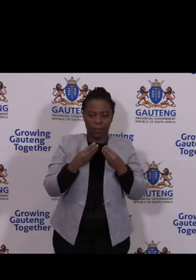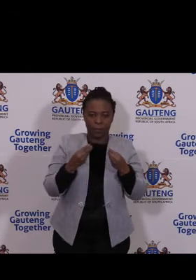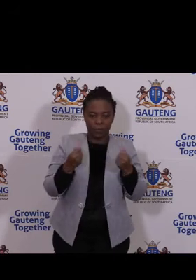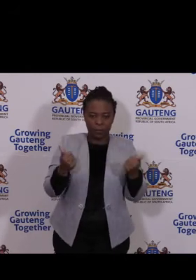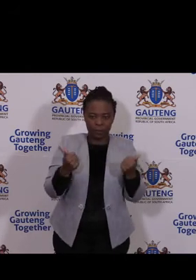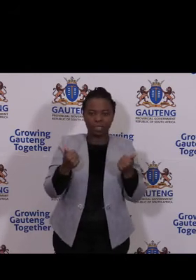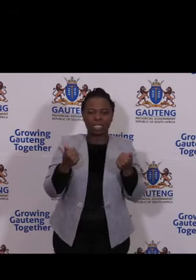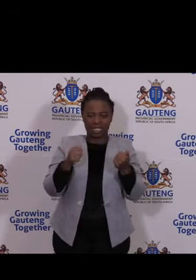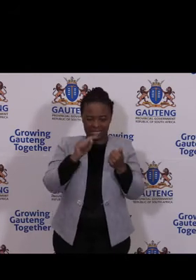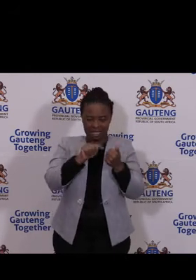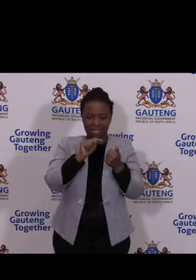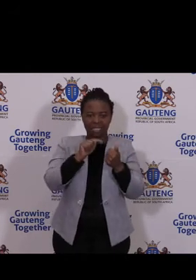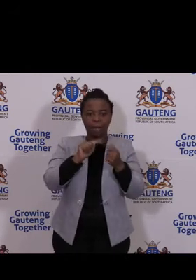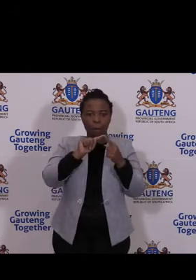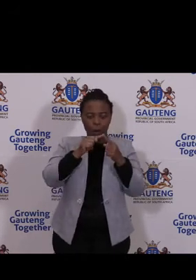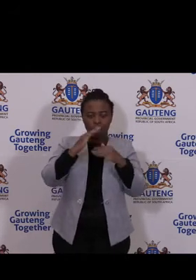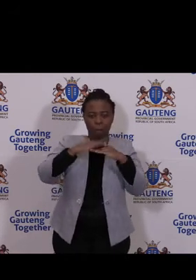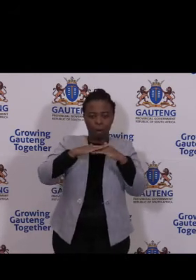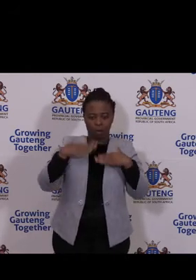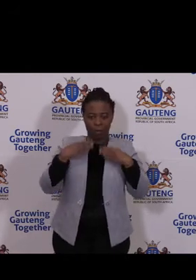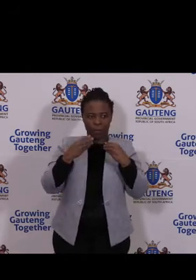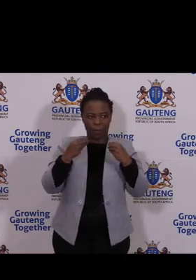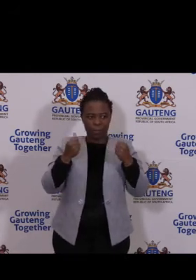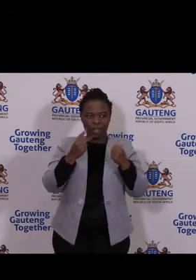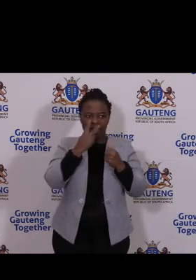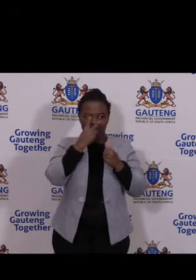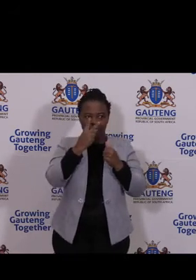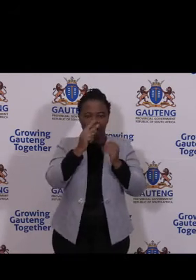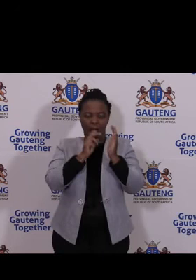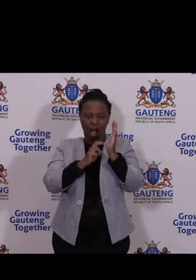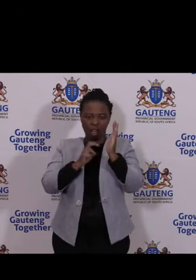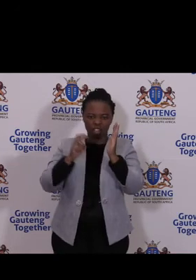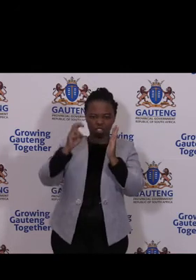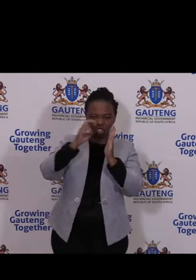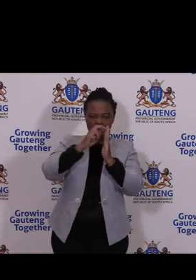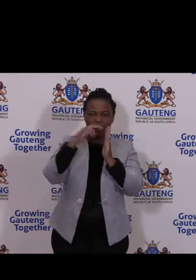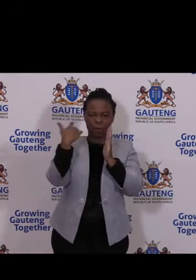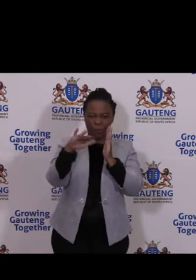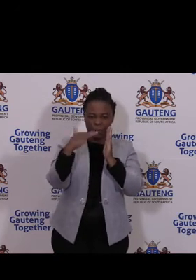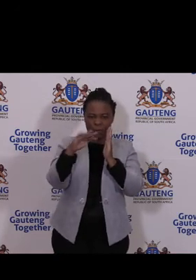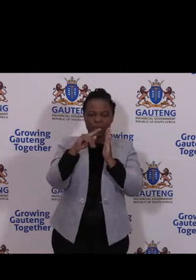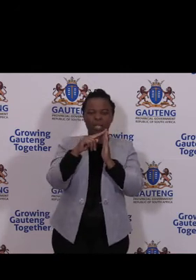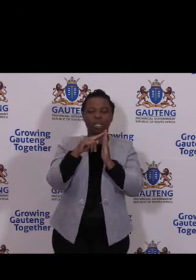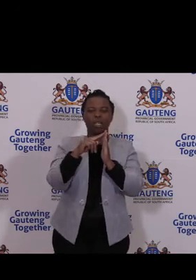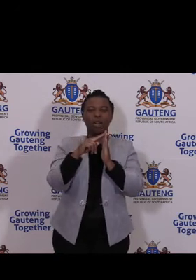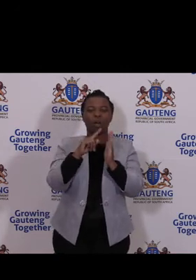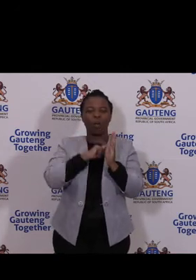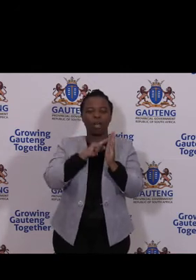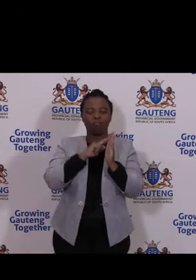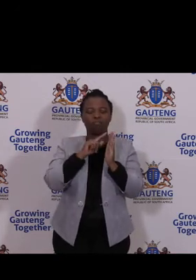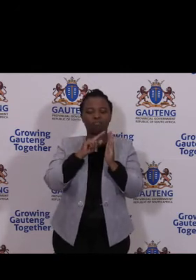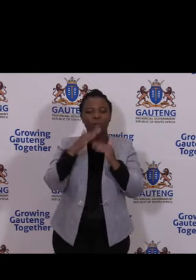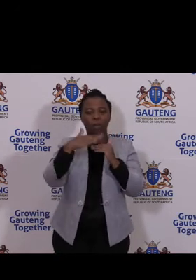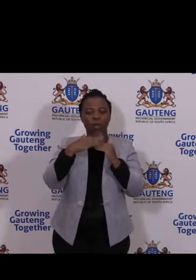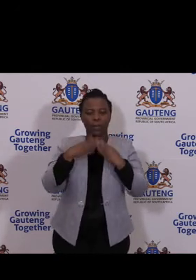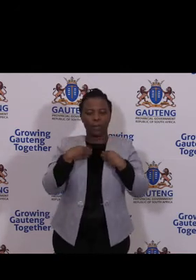emphasizes the point about recoveries. You will see that there's a great jump in terms of the number of recoveries, and